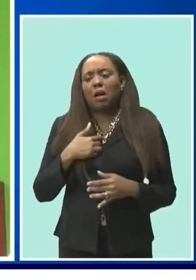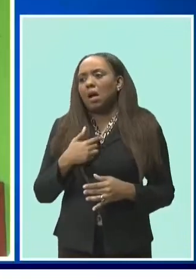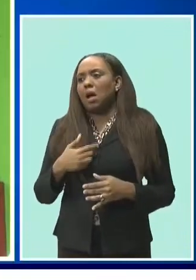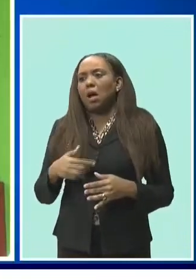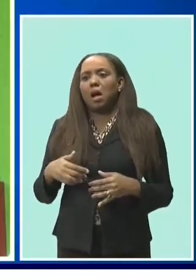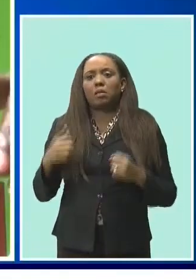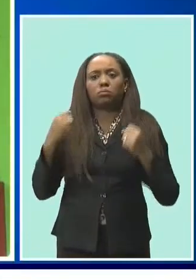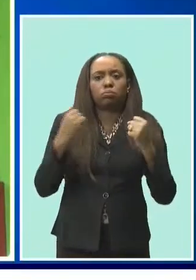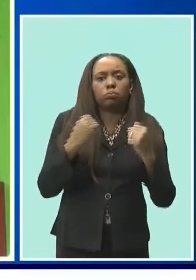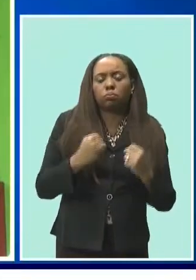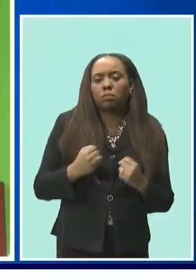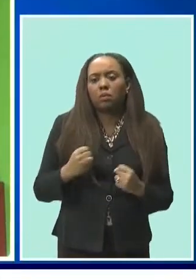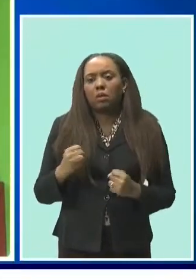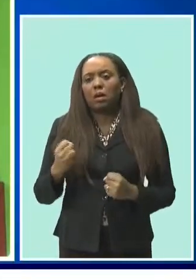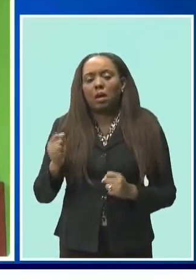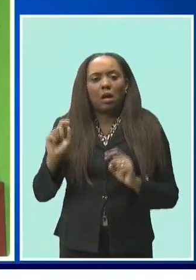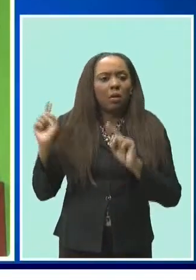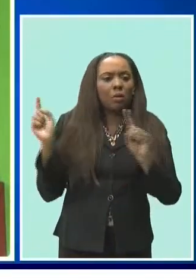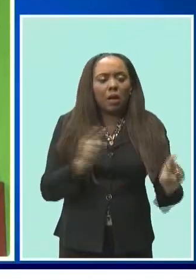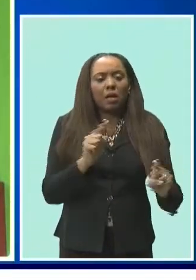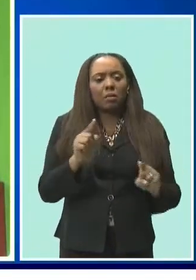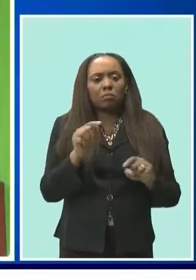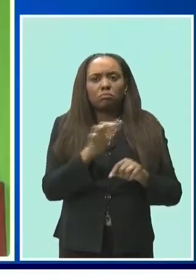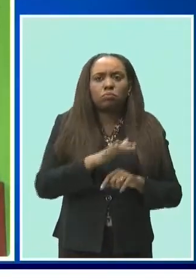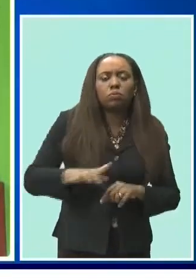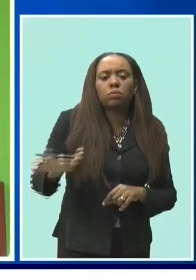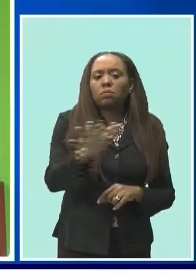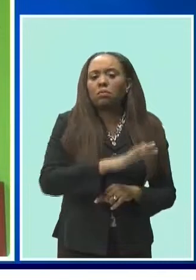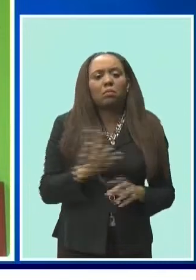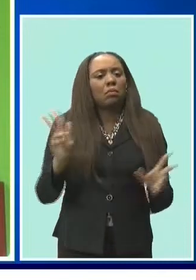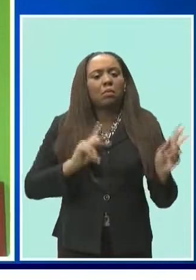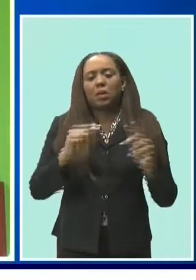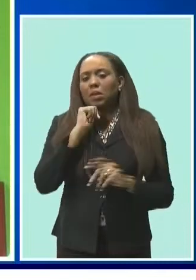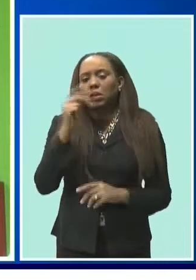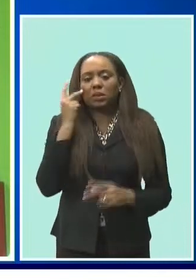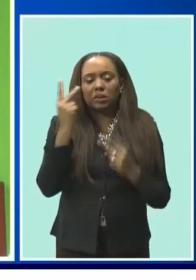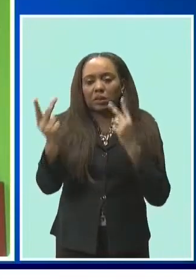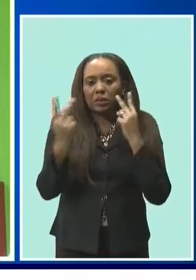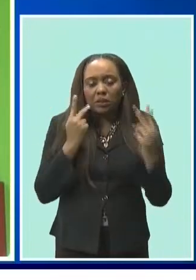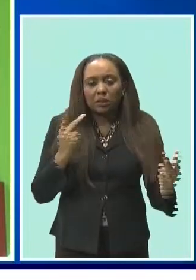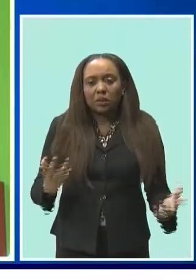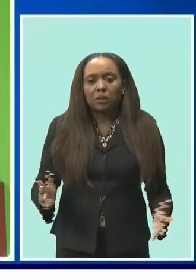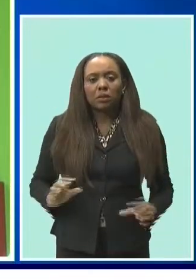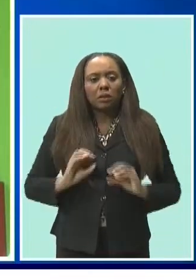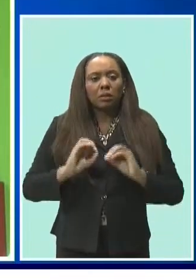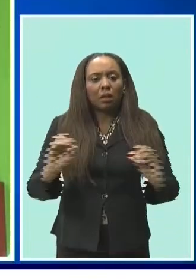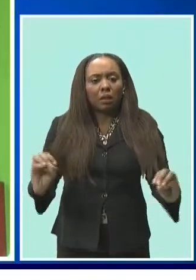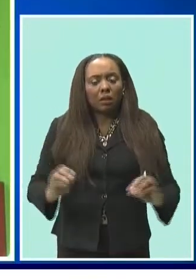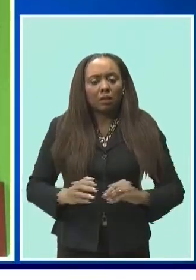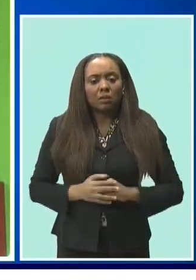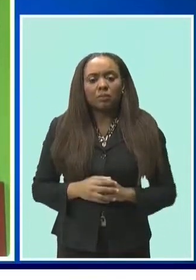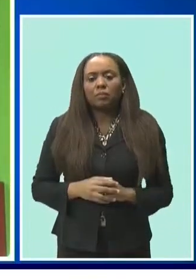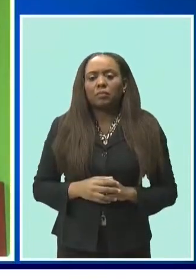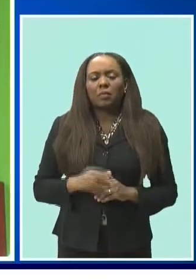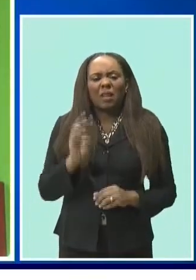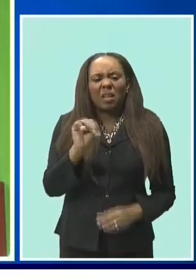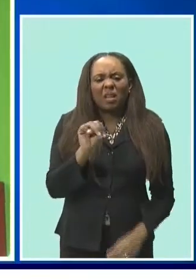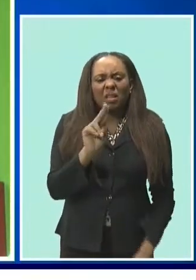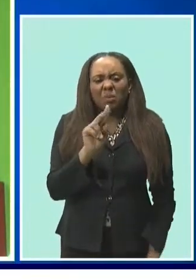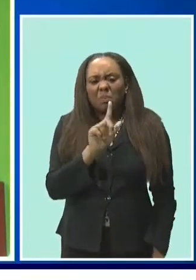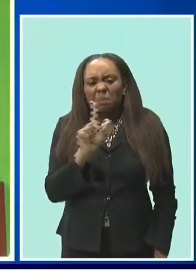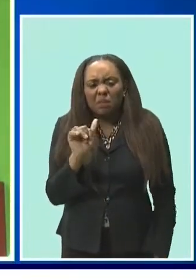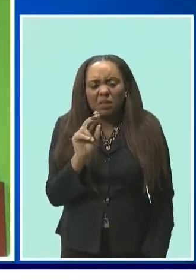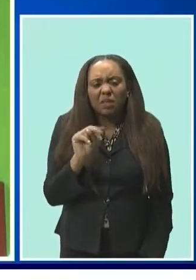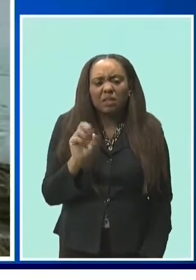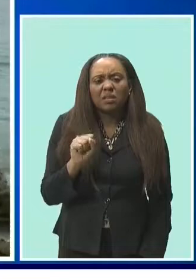all the surrounding areas. Nobody had seen the boat. I called the guys down Mullins, down Royal Pavilion. Nobody